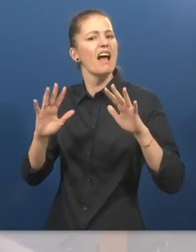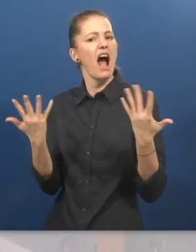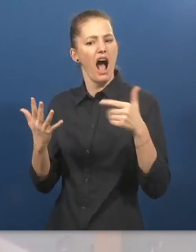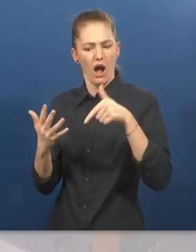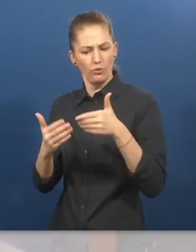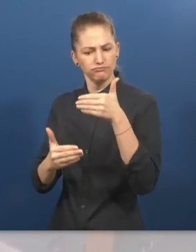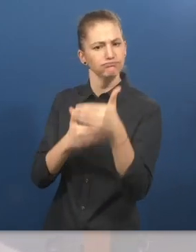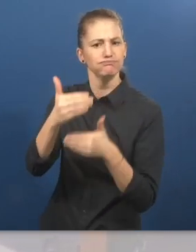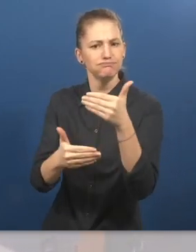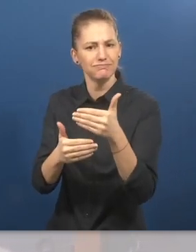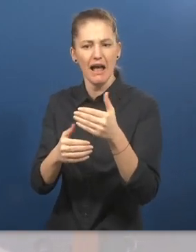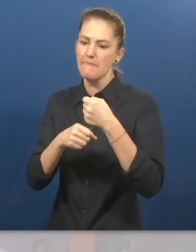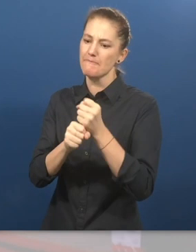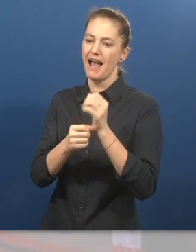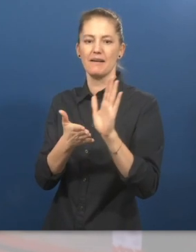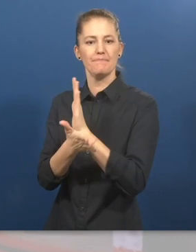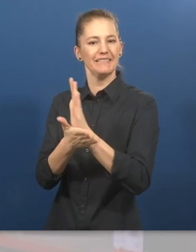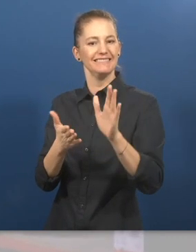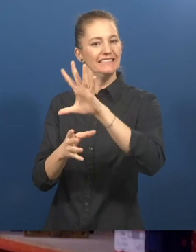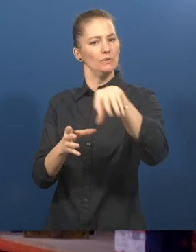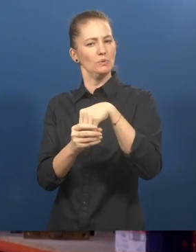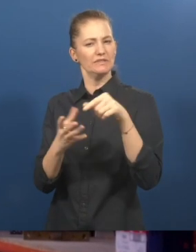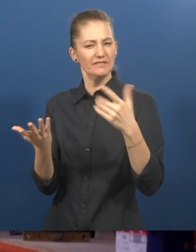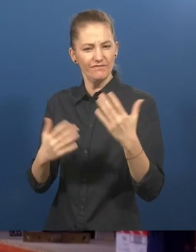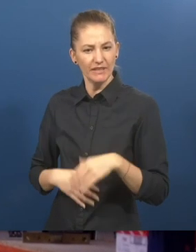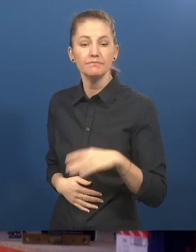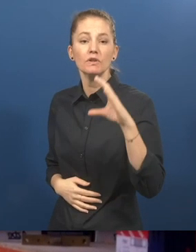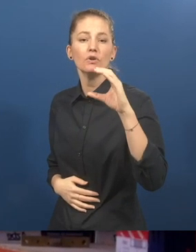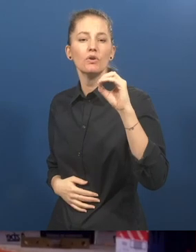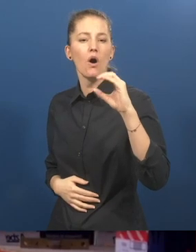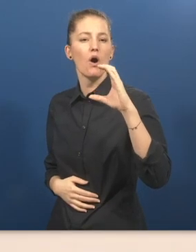job without any difficulties.